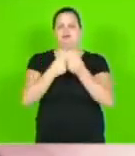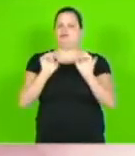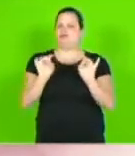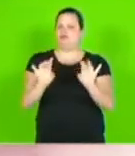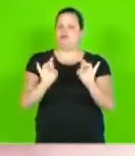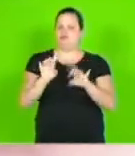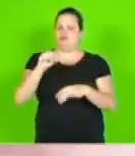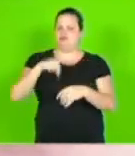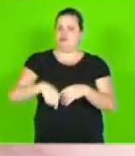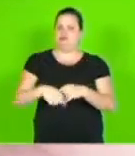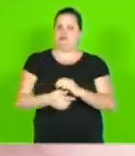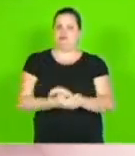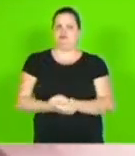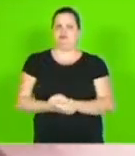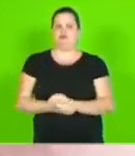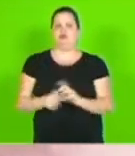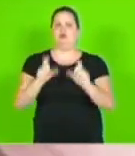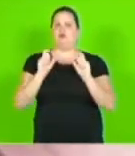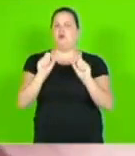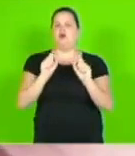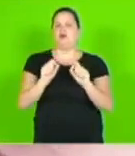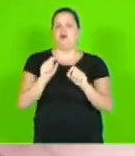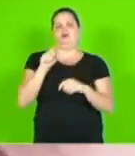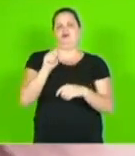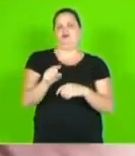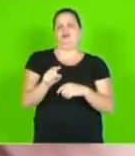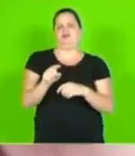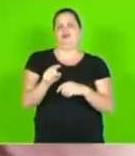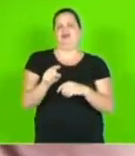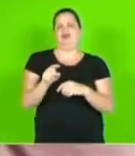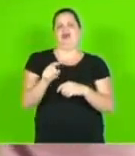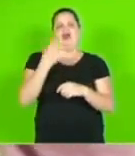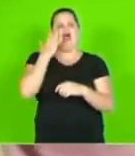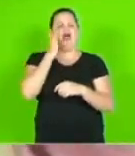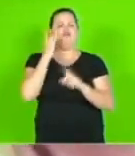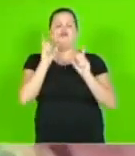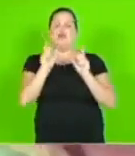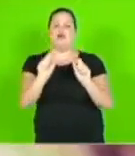had a special seminar here. And